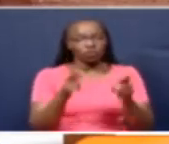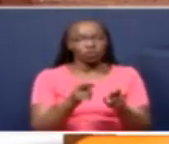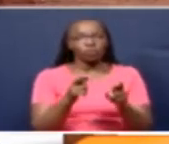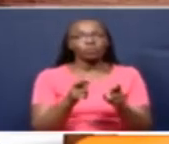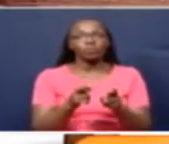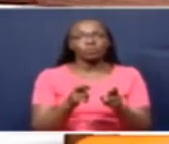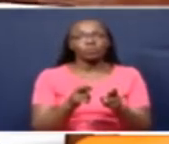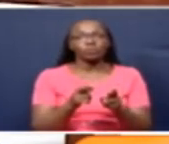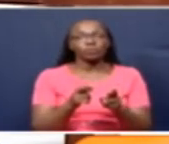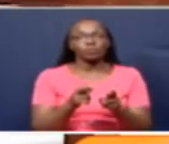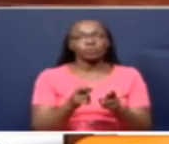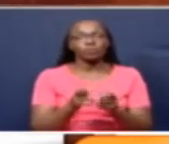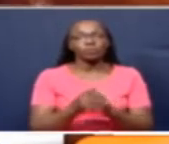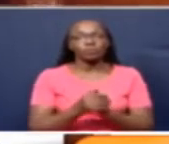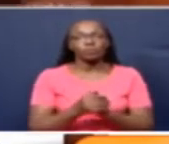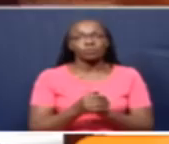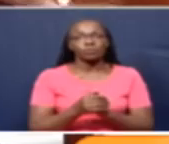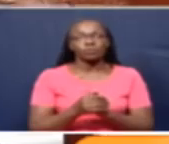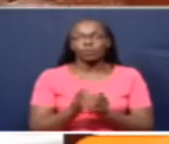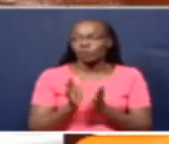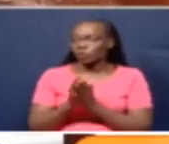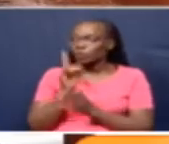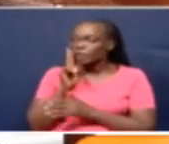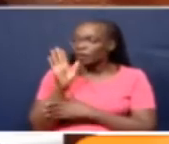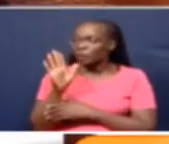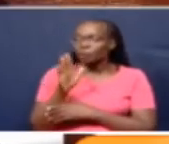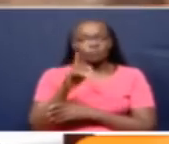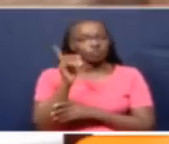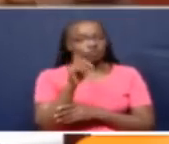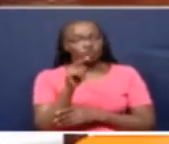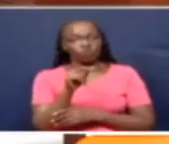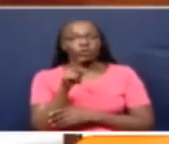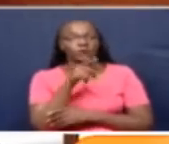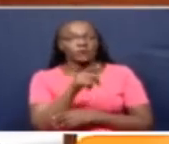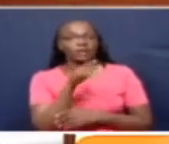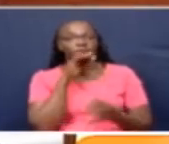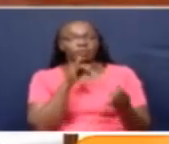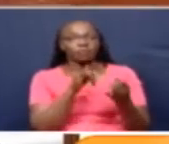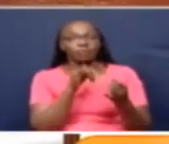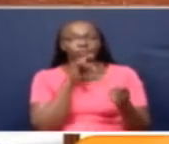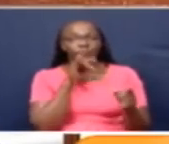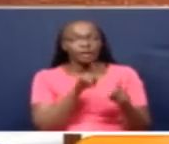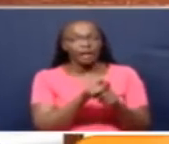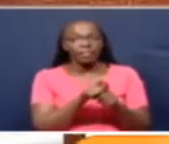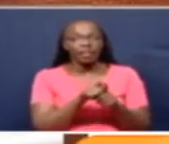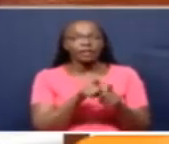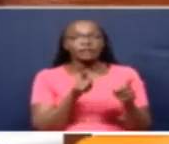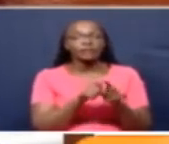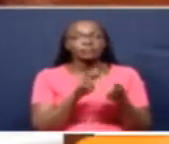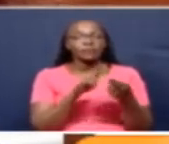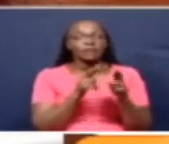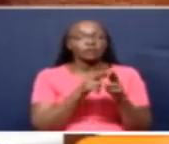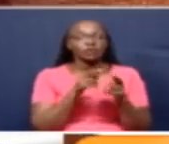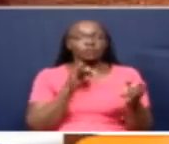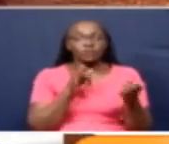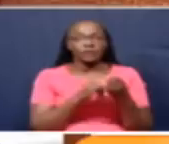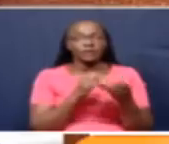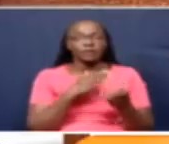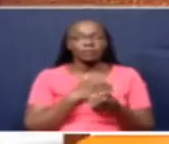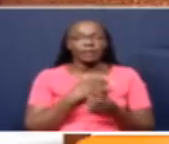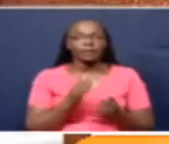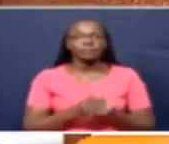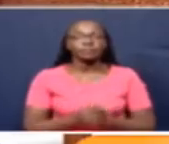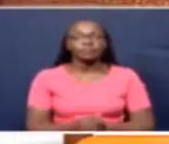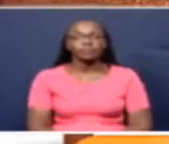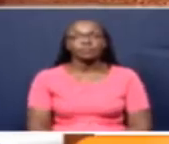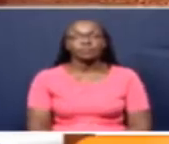uncle? No. He is a brother, a relation of my sister's. Okay. I told you that. Yeah. Nindugu Andugu.